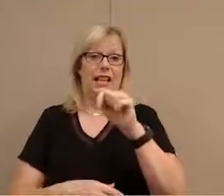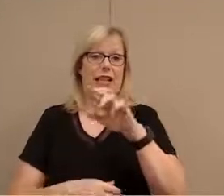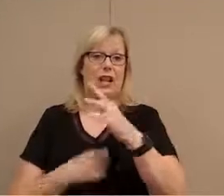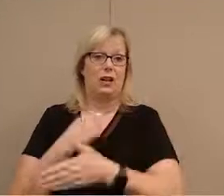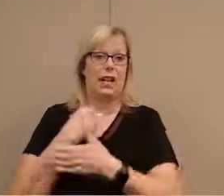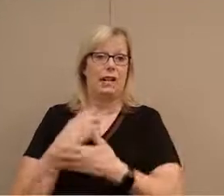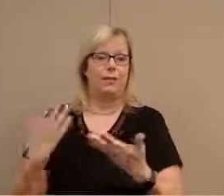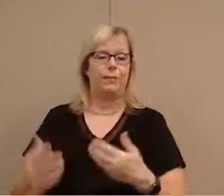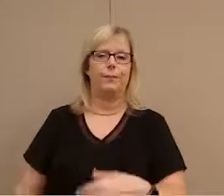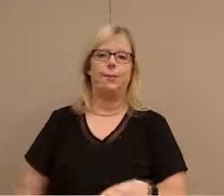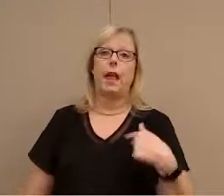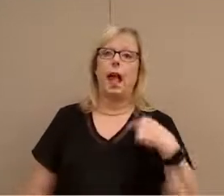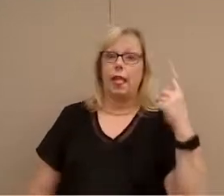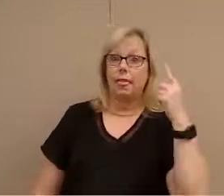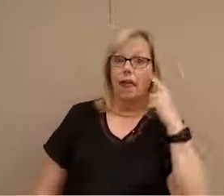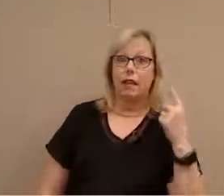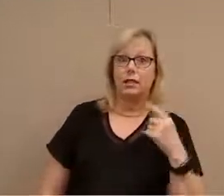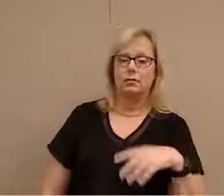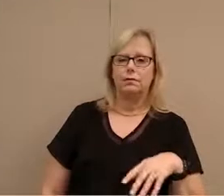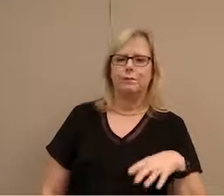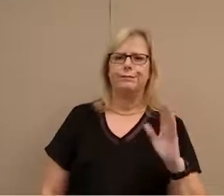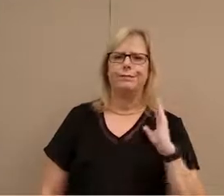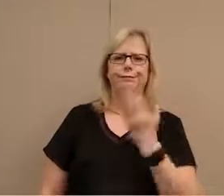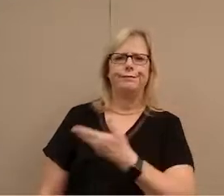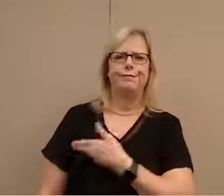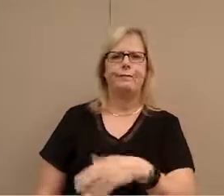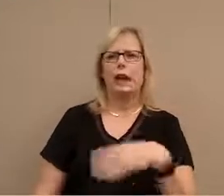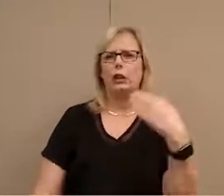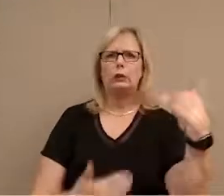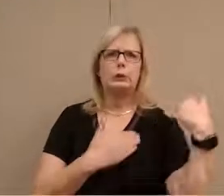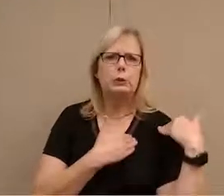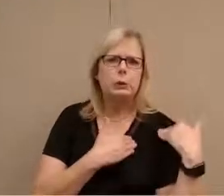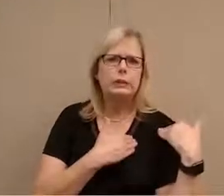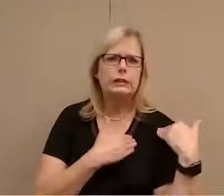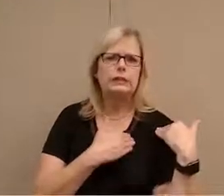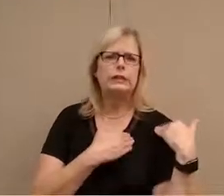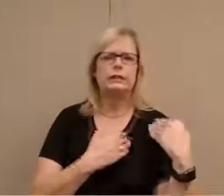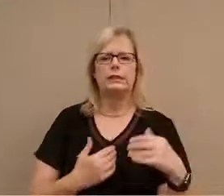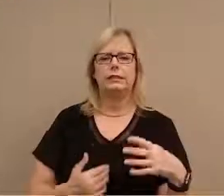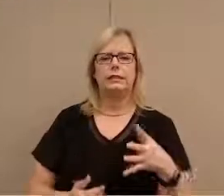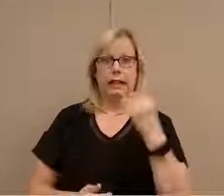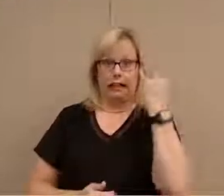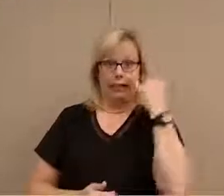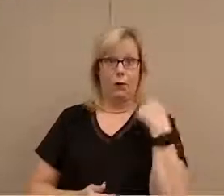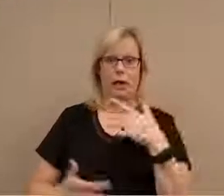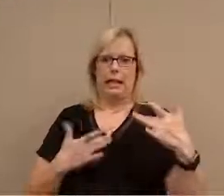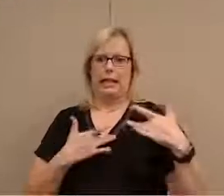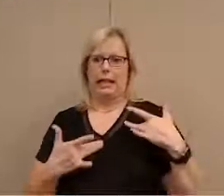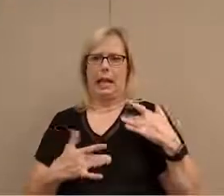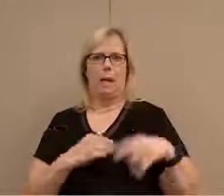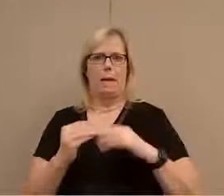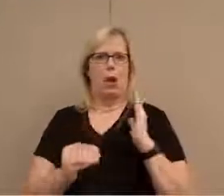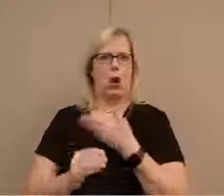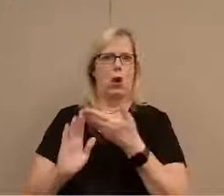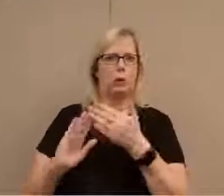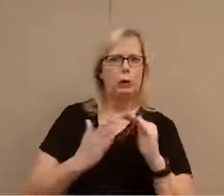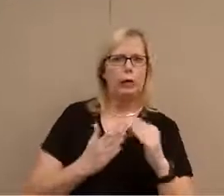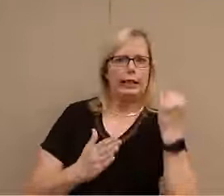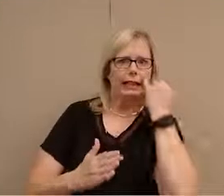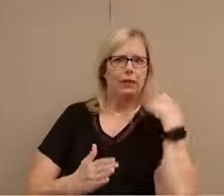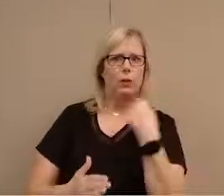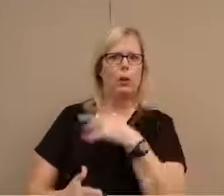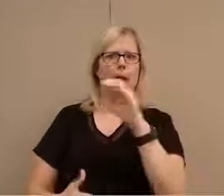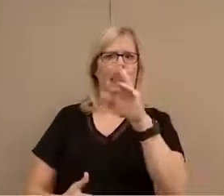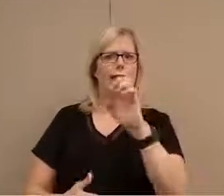Yeah, so I think it's our duty, and if we care about our community, if we care about